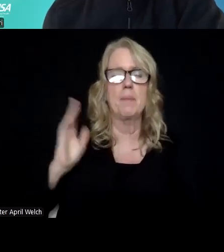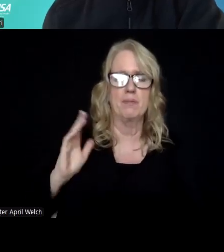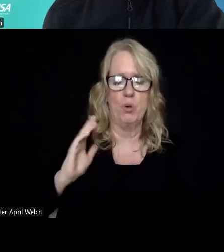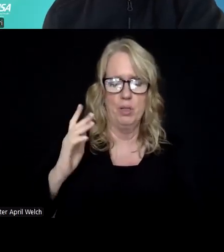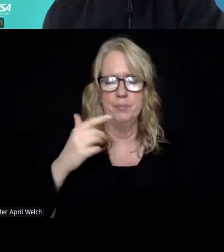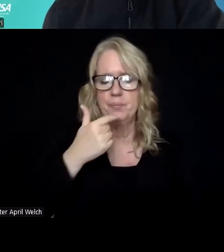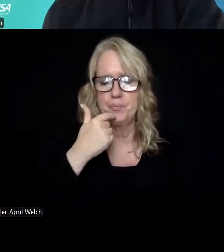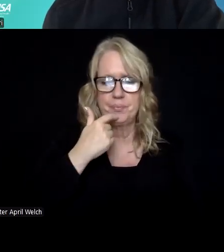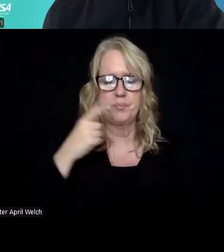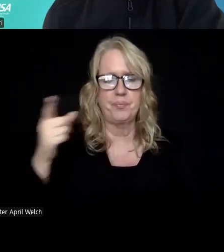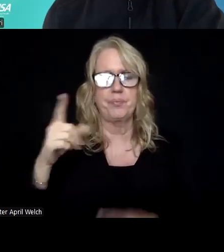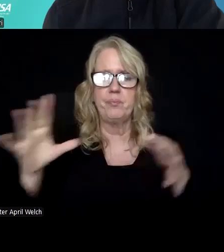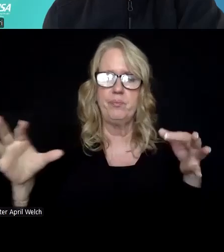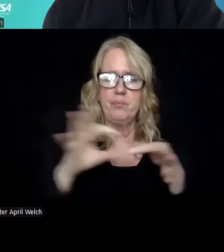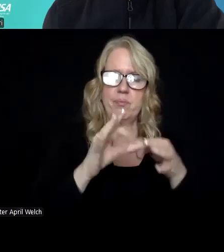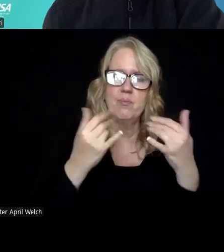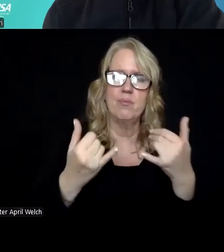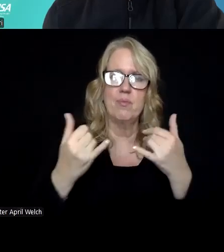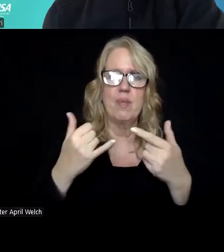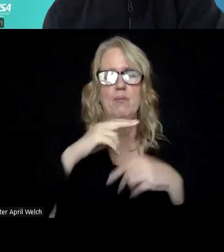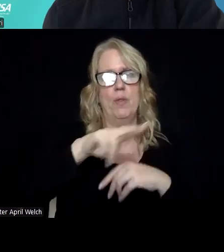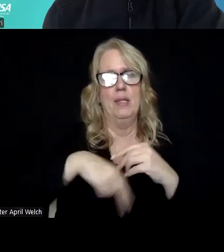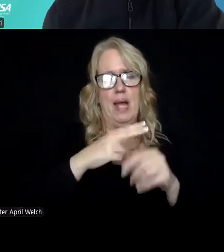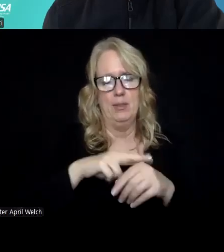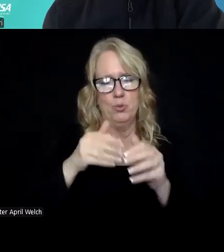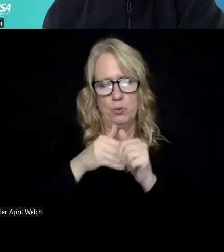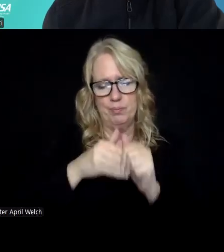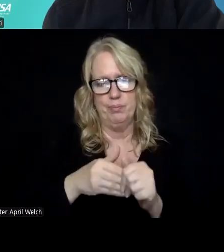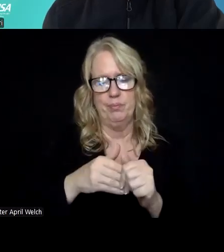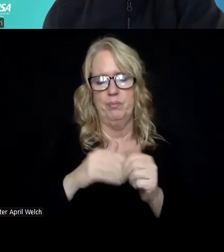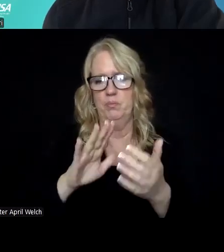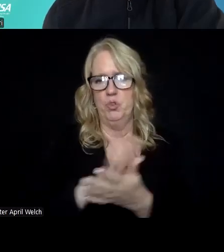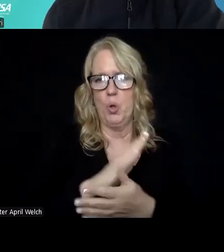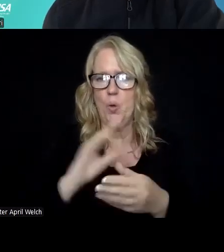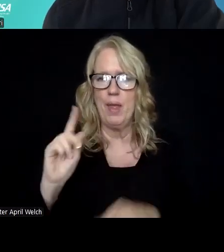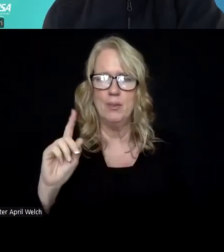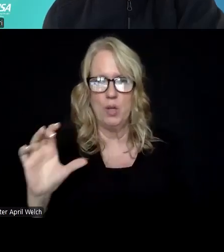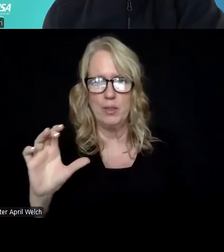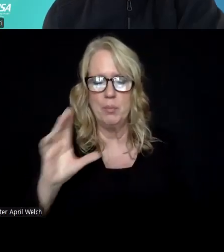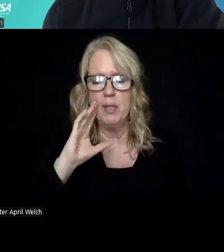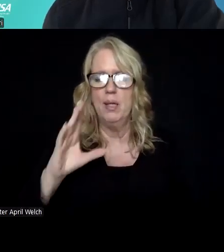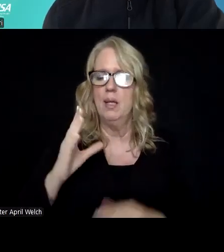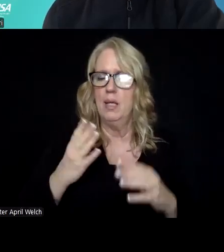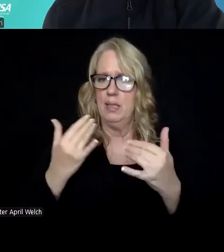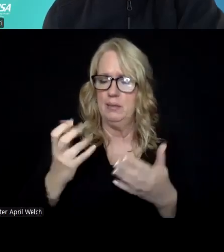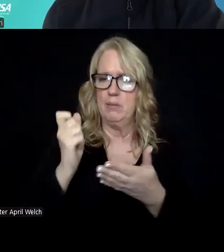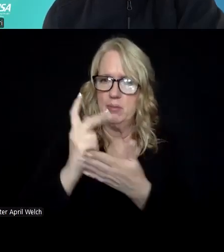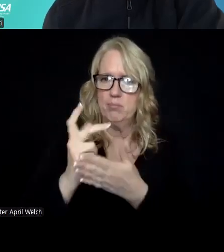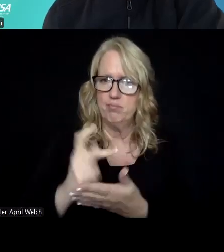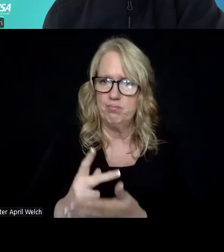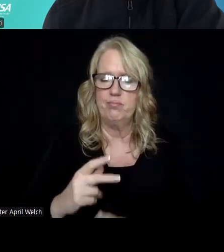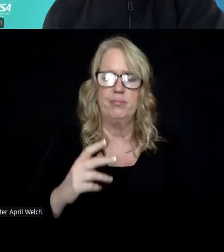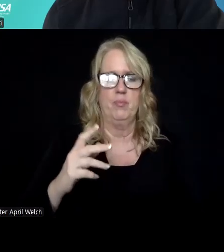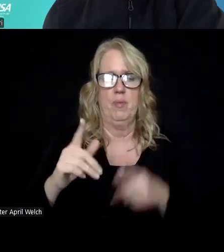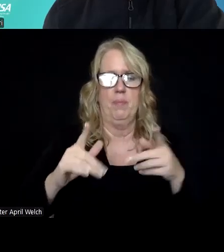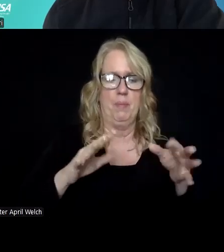it is tied to the updated version of the national guidelines. And so that document is as well going through the clearance process. The